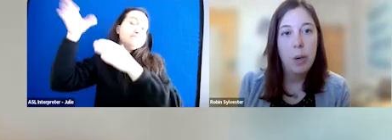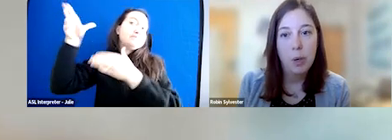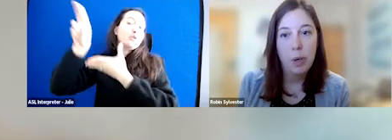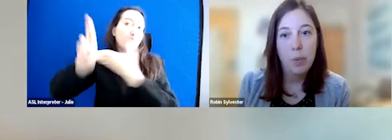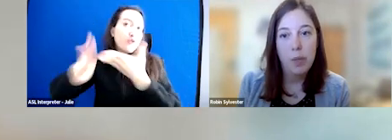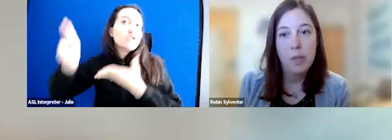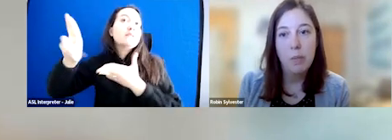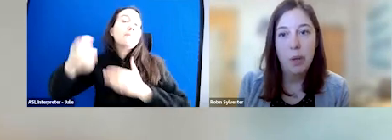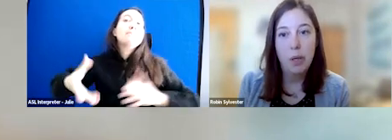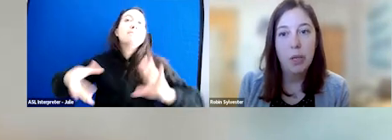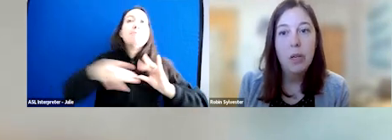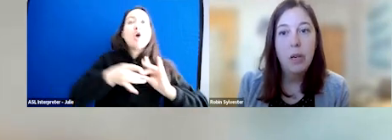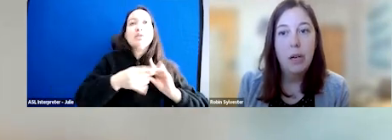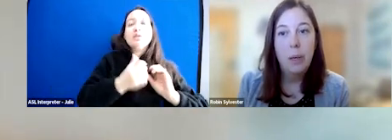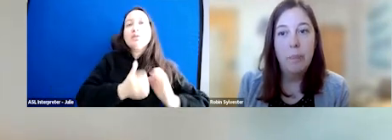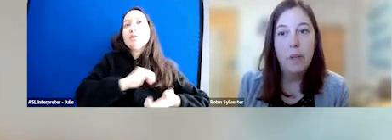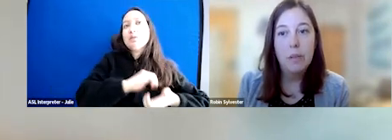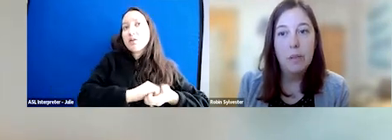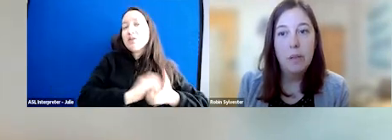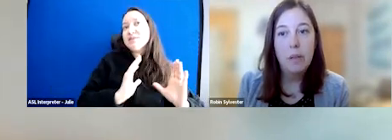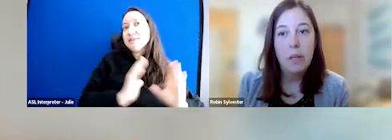university, partner with the smaller